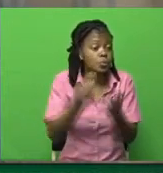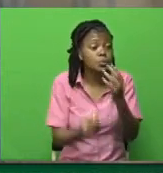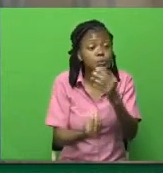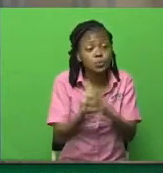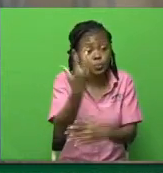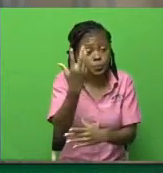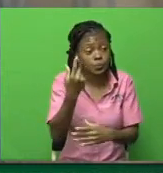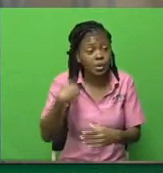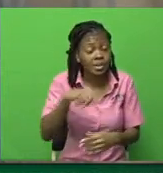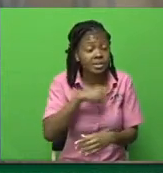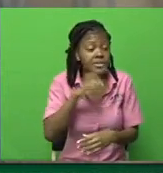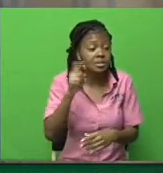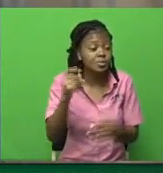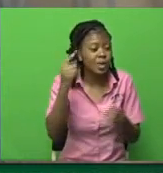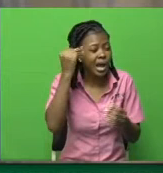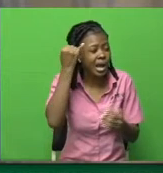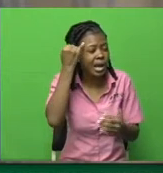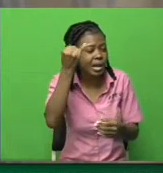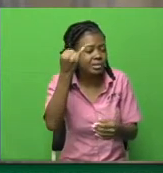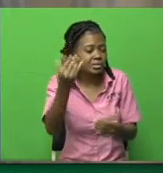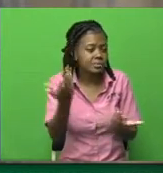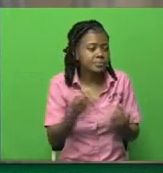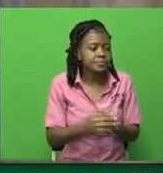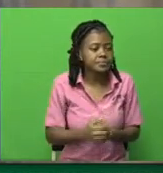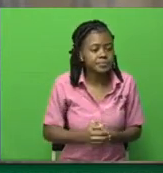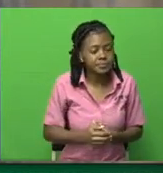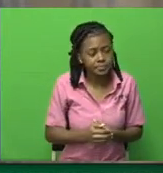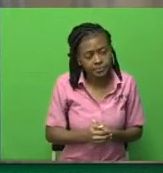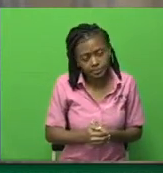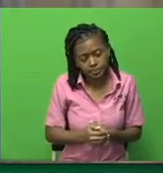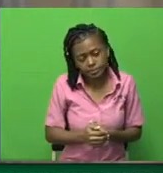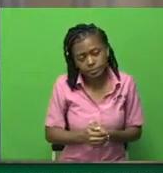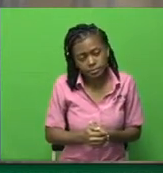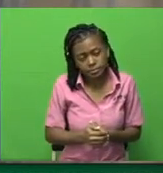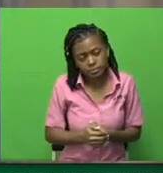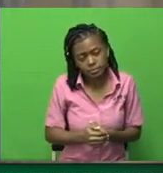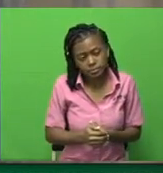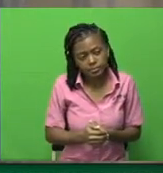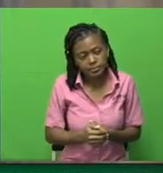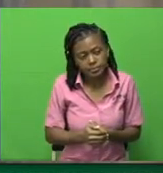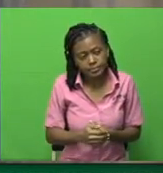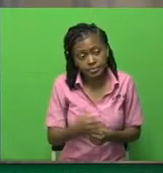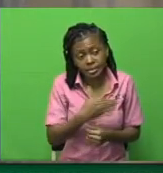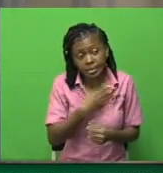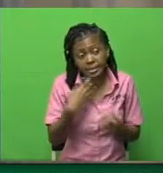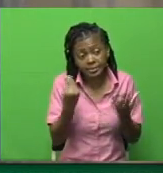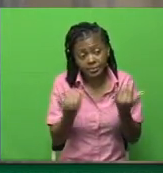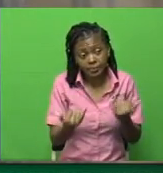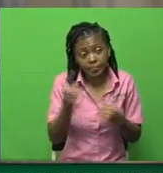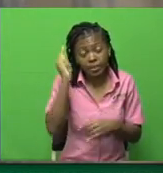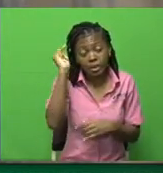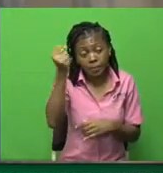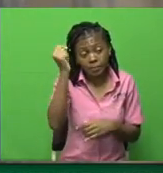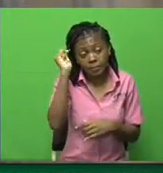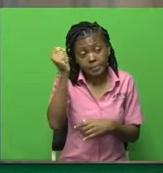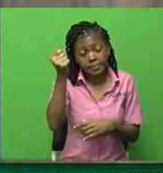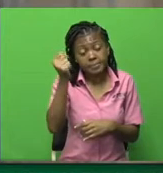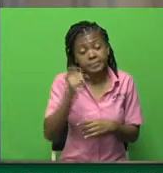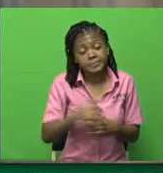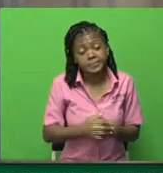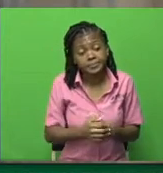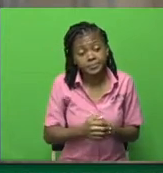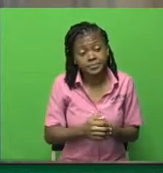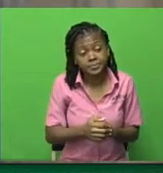innovative solutions in this crisis I must say a word about Tobago Madam I would like to what I must I would like